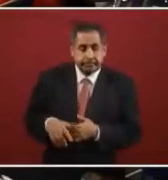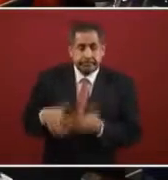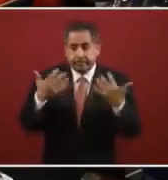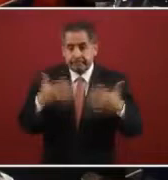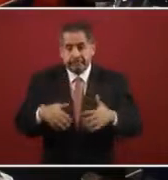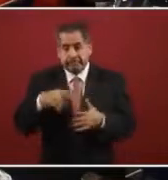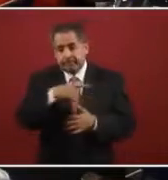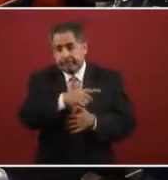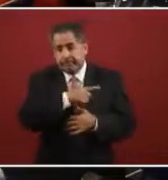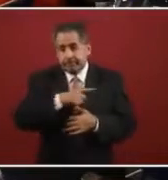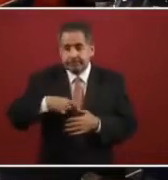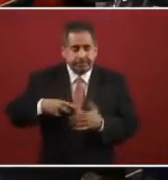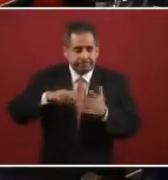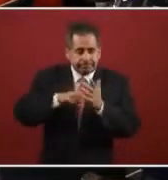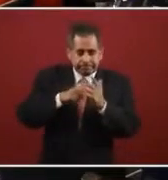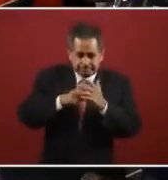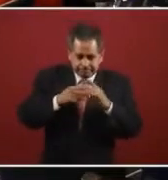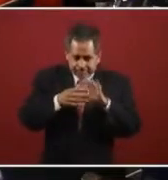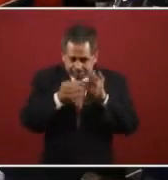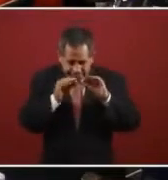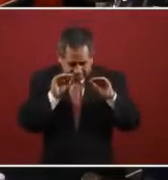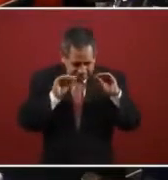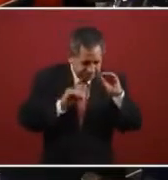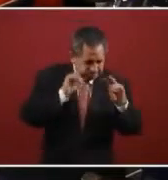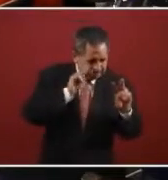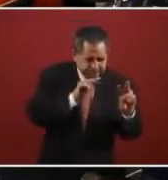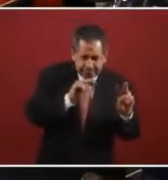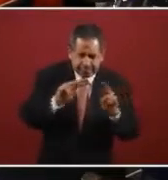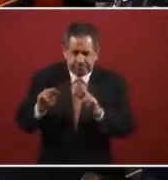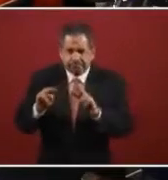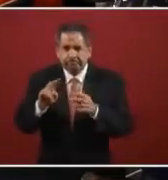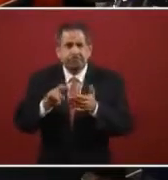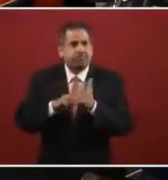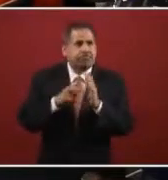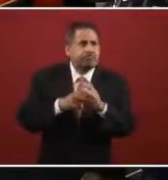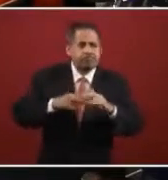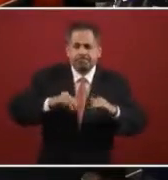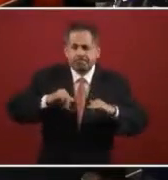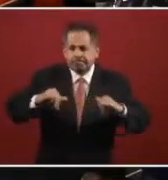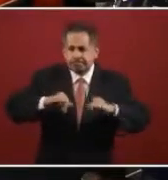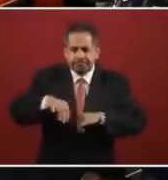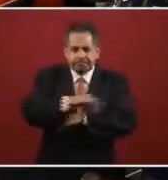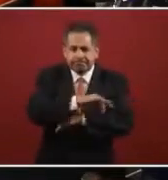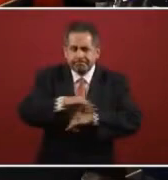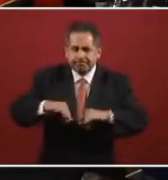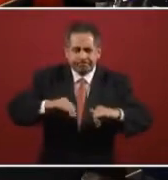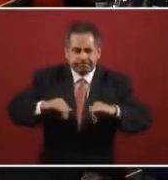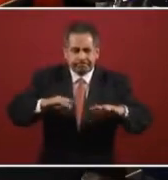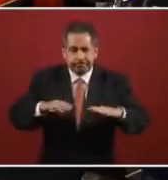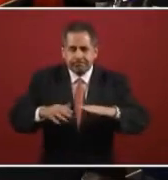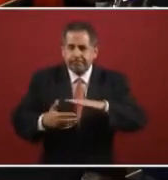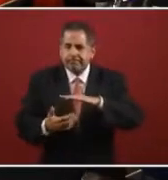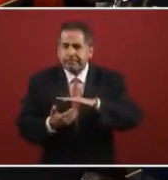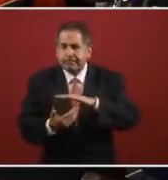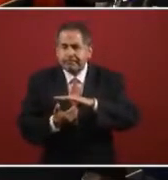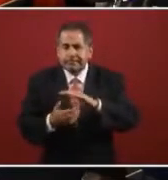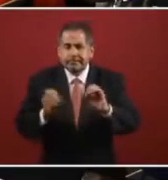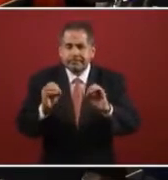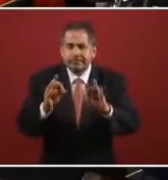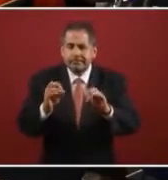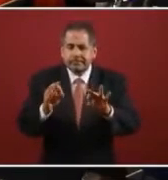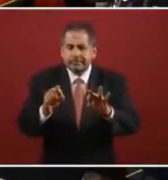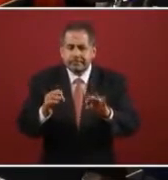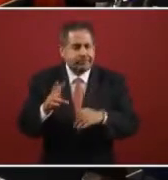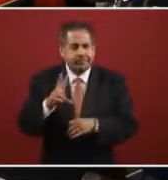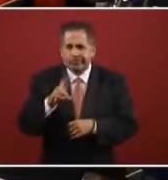final empezar a paper? hacer la ingeniería de detalle. Yeah, we're just doing the Ingeniería details de of the construcción. Es engineering. trabajo de It's escritorio. It's just Es